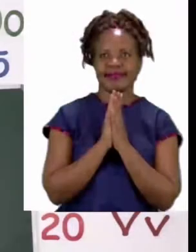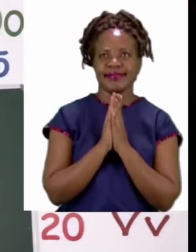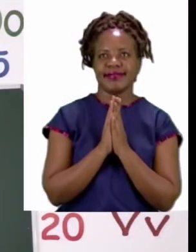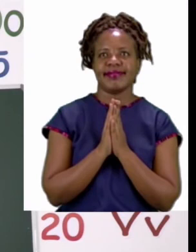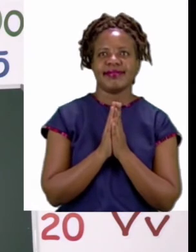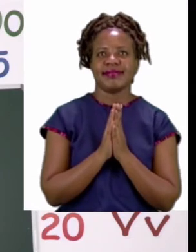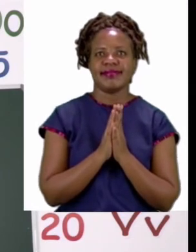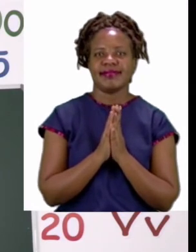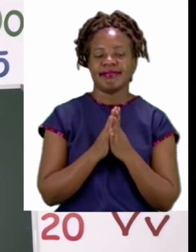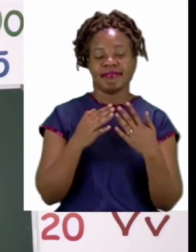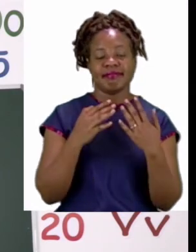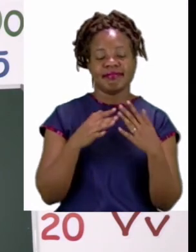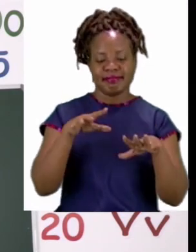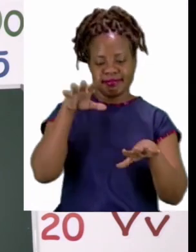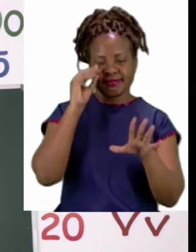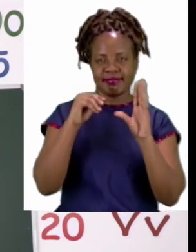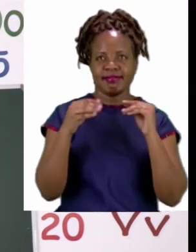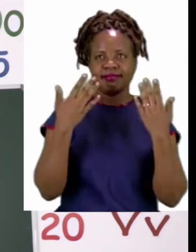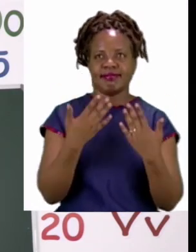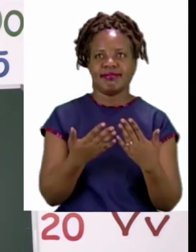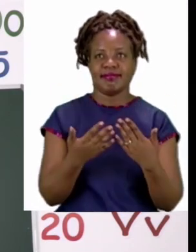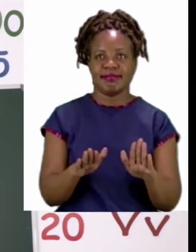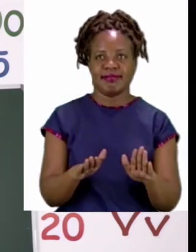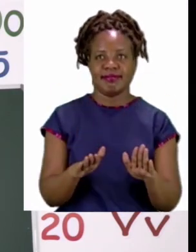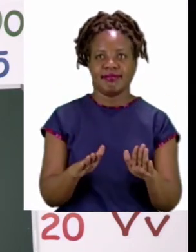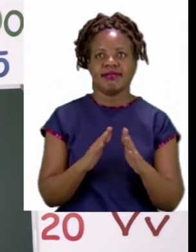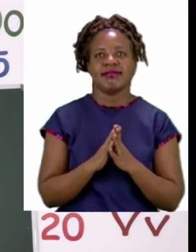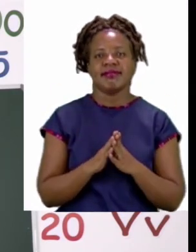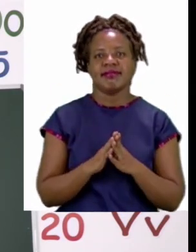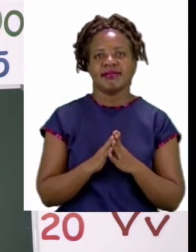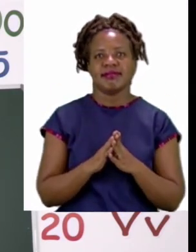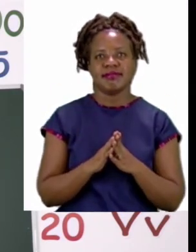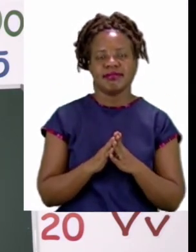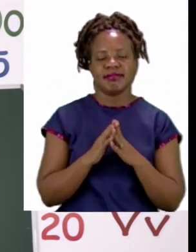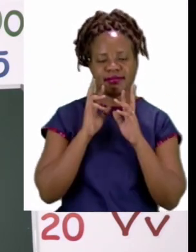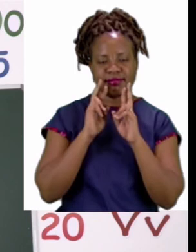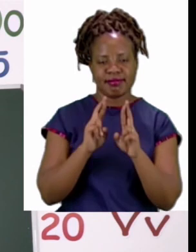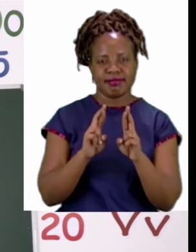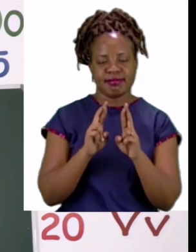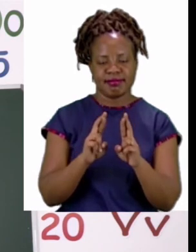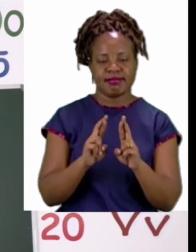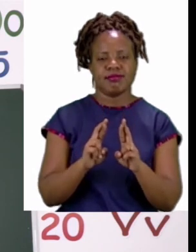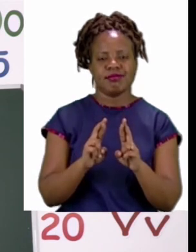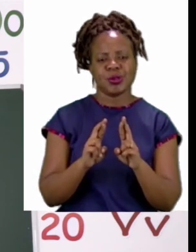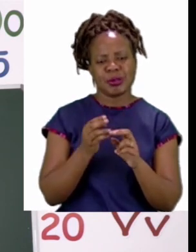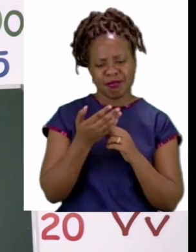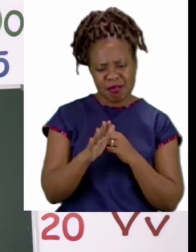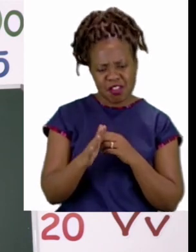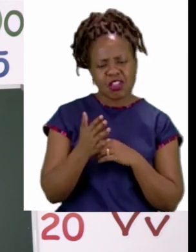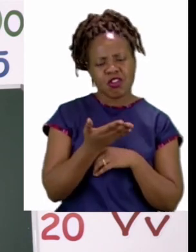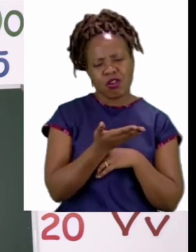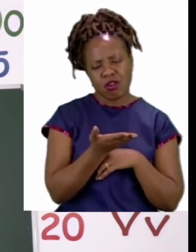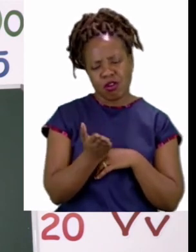We have now come to the end of our lesson, boys and girls, and I hope that you managed to finish all your